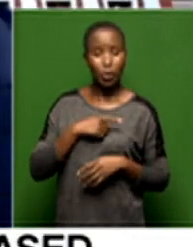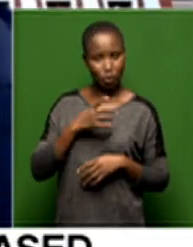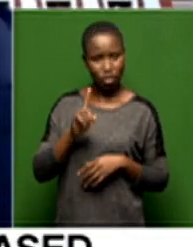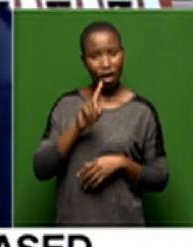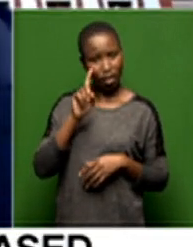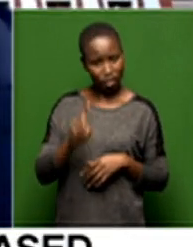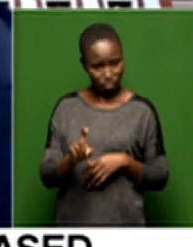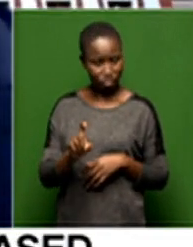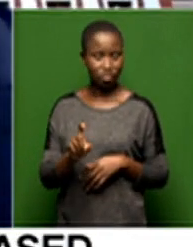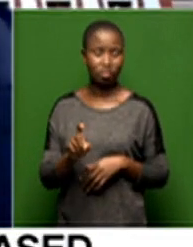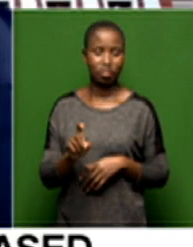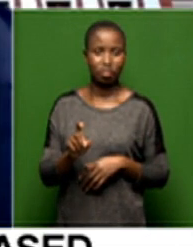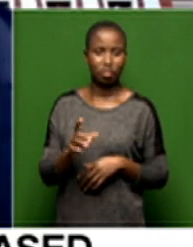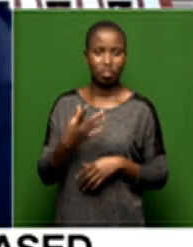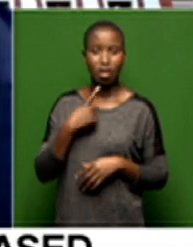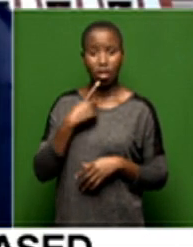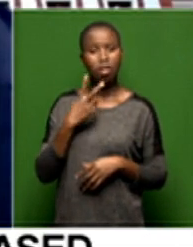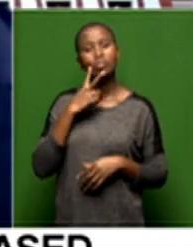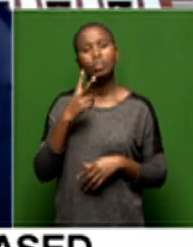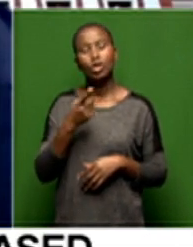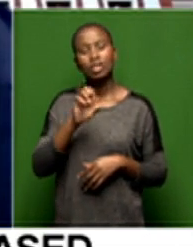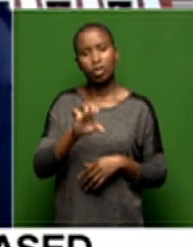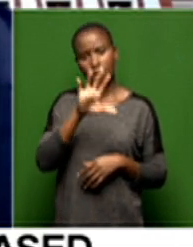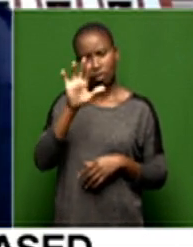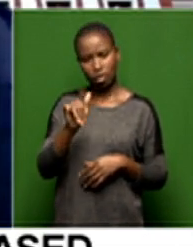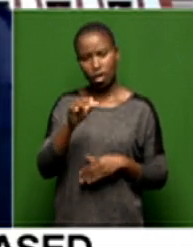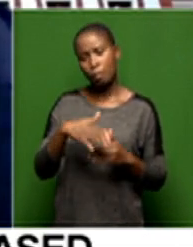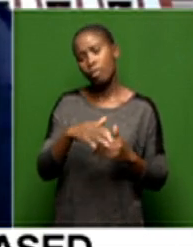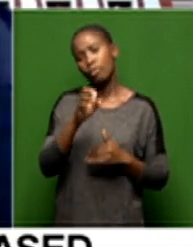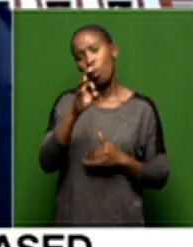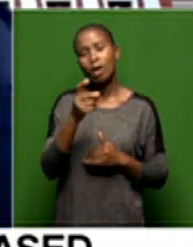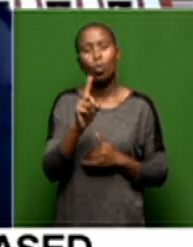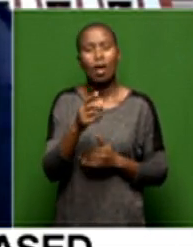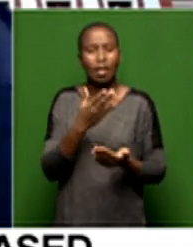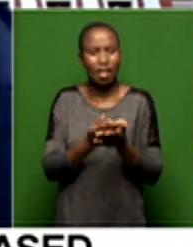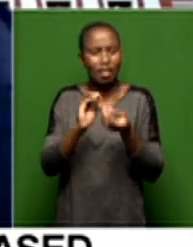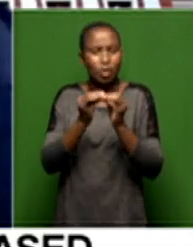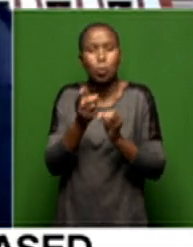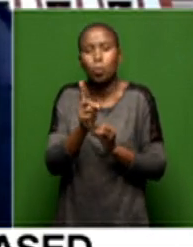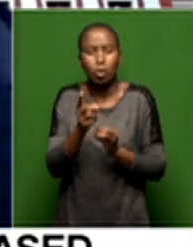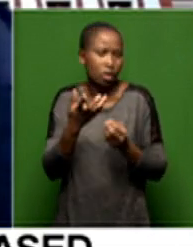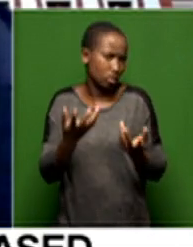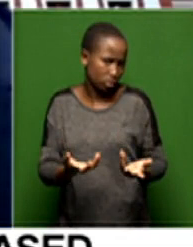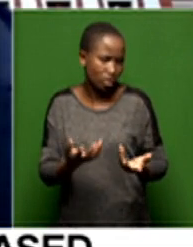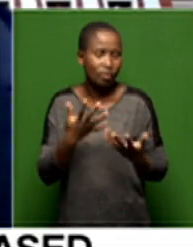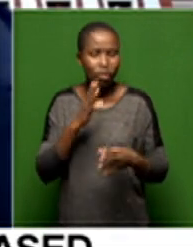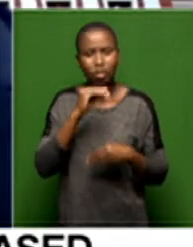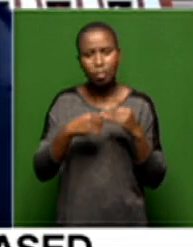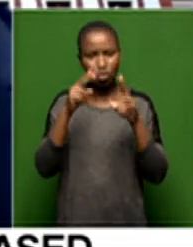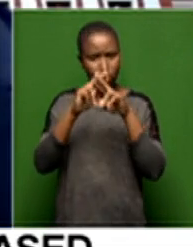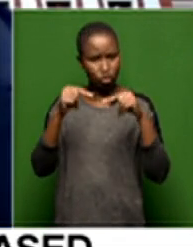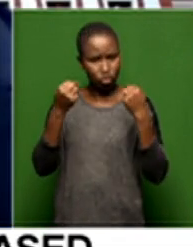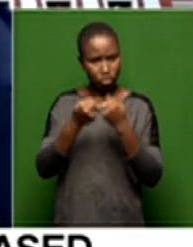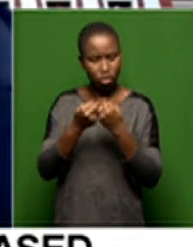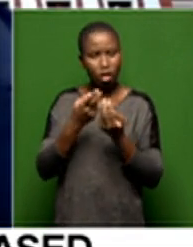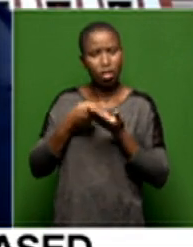would you like to see South Africa reconcile, move forward, what things can be done? I mean, you talk about a national dialogue on